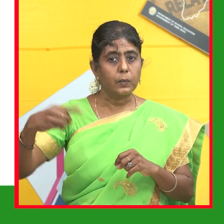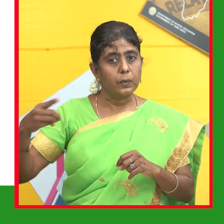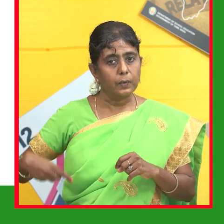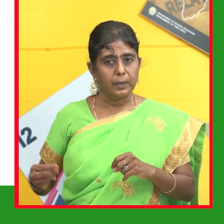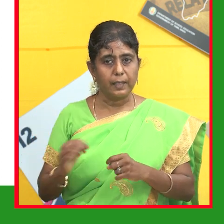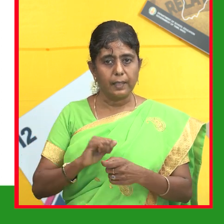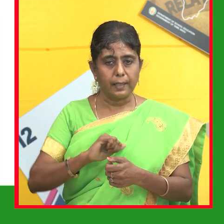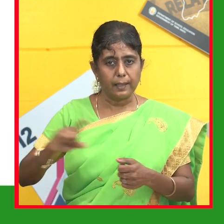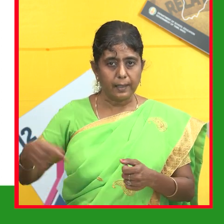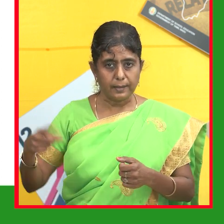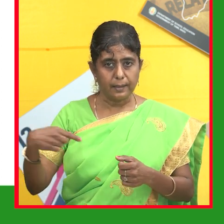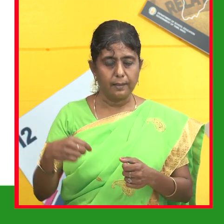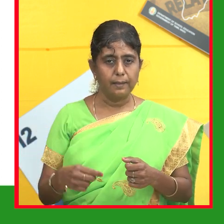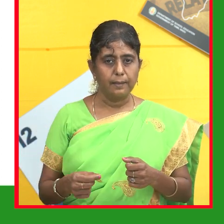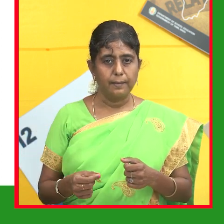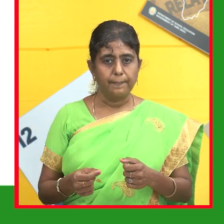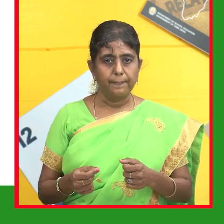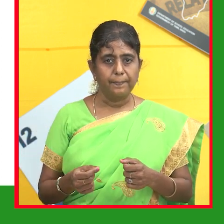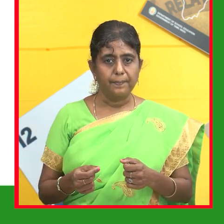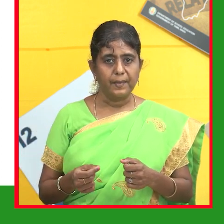So 2 we can cancel it.